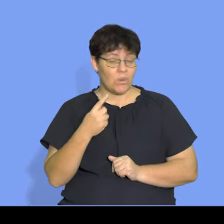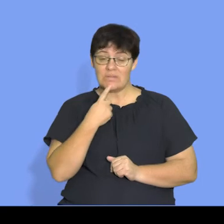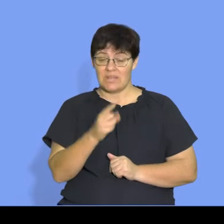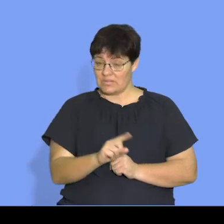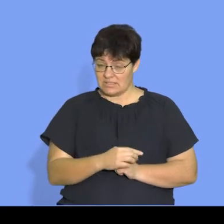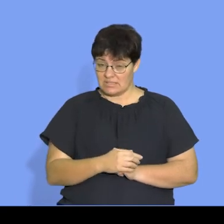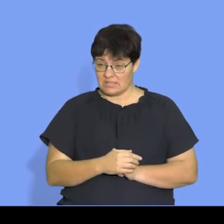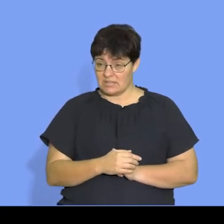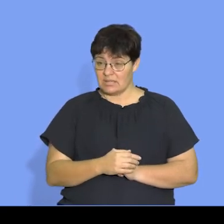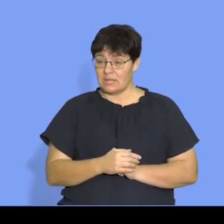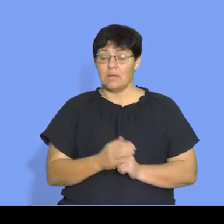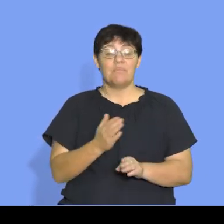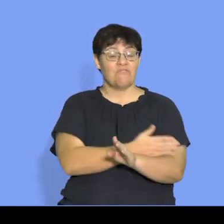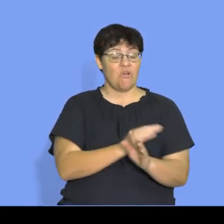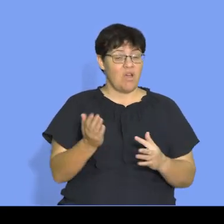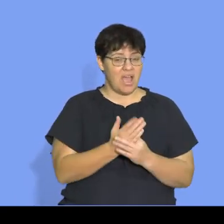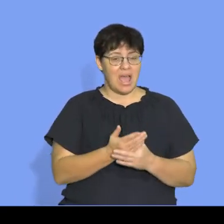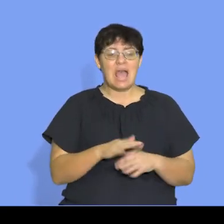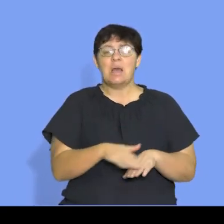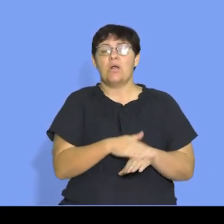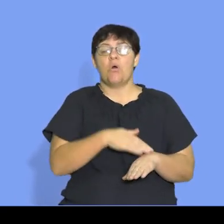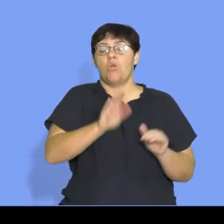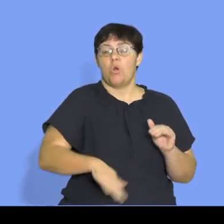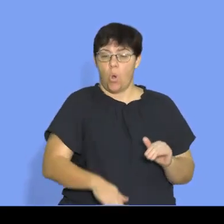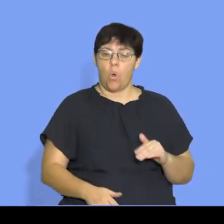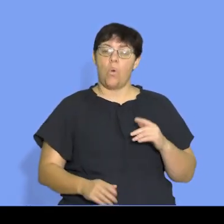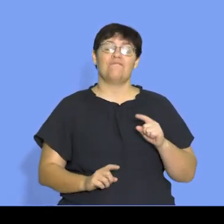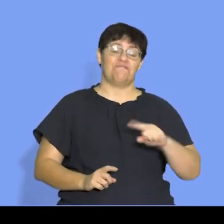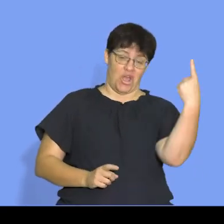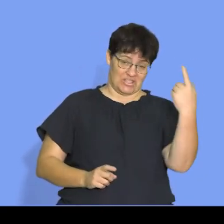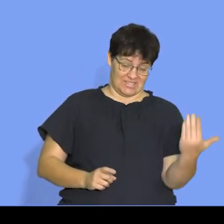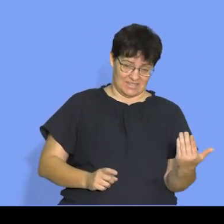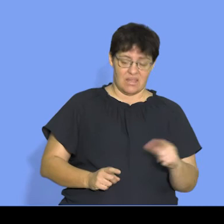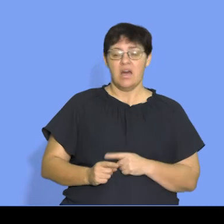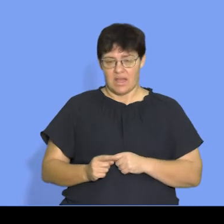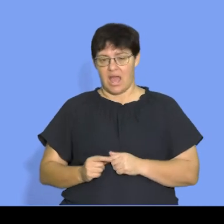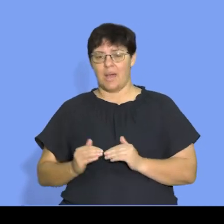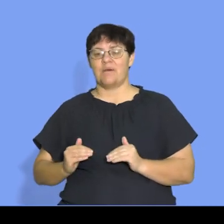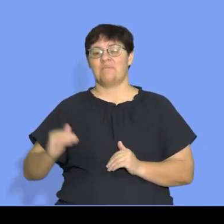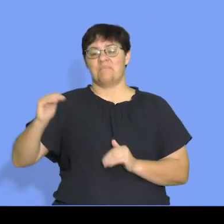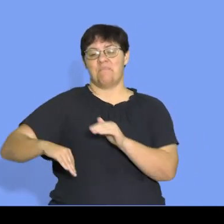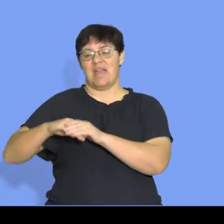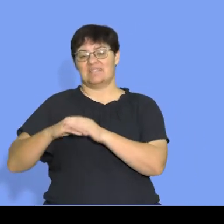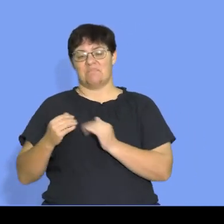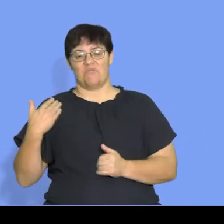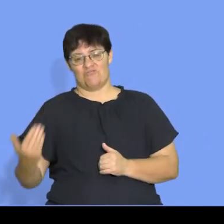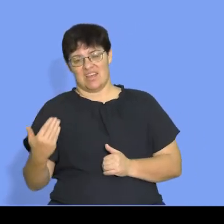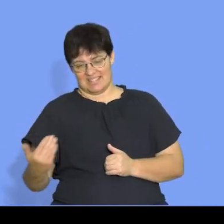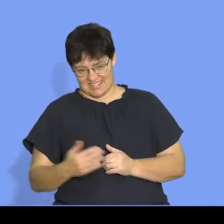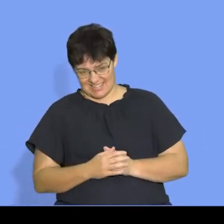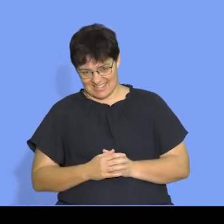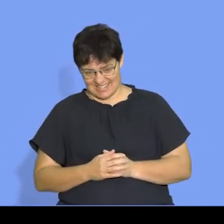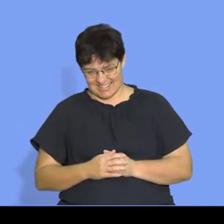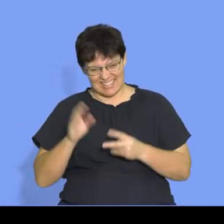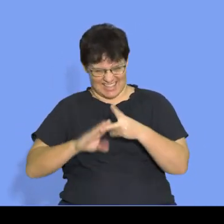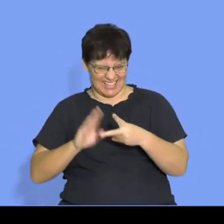before we went to the ad break? The minimum number must always be the first one, followed by the maximum number at all times,